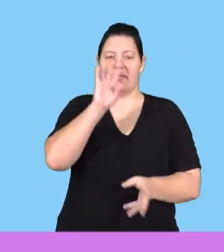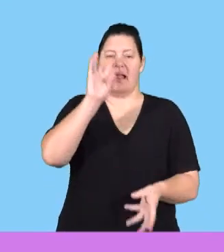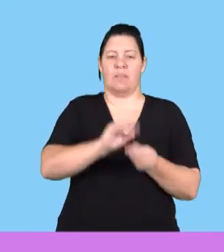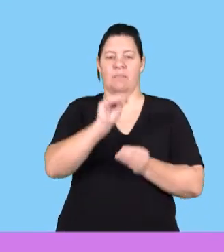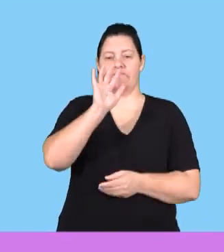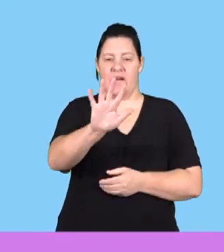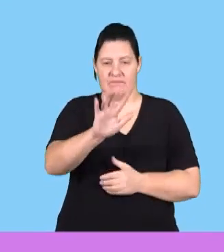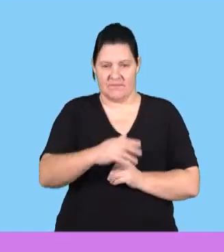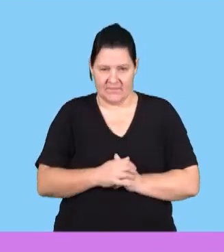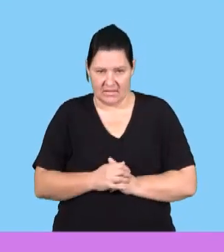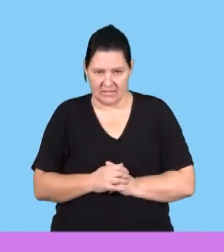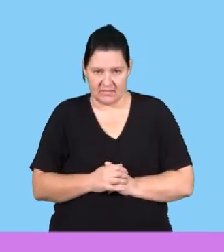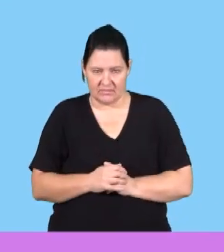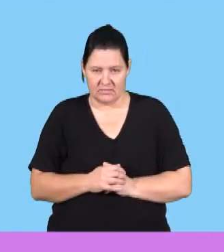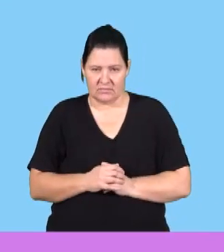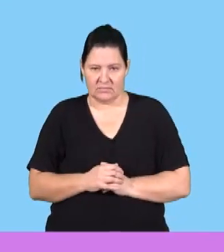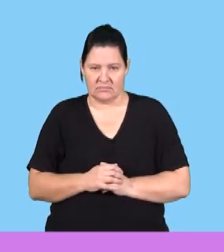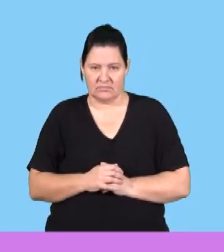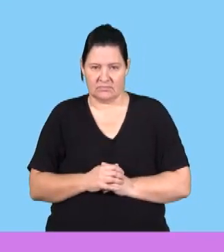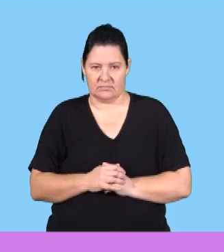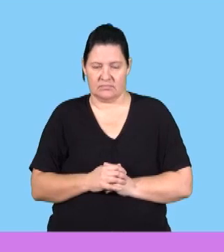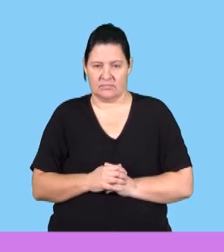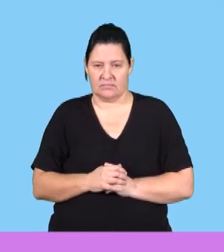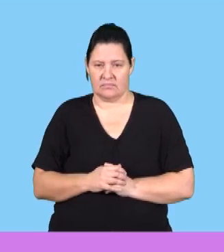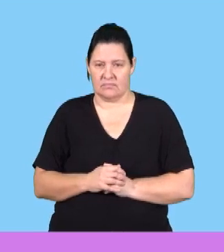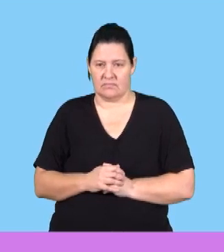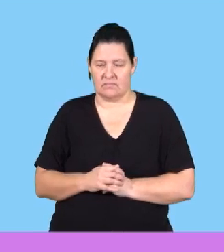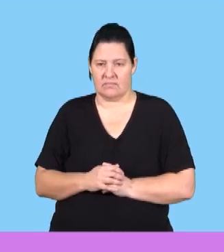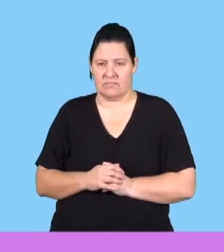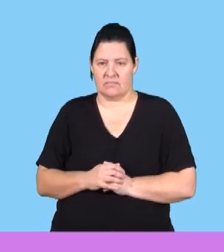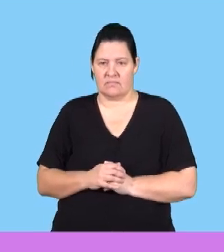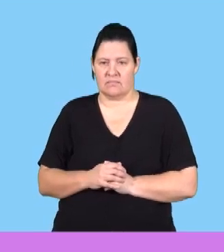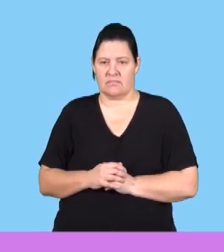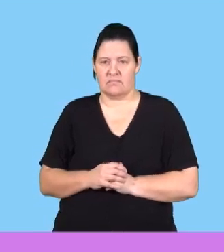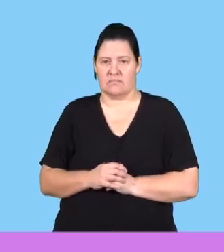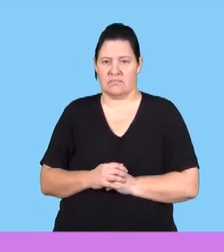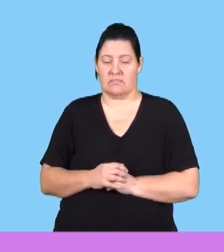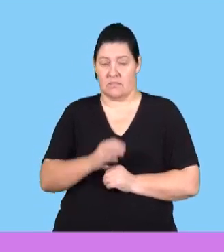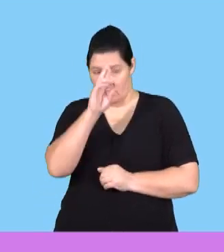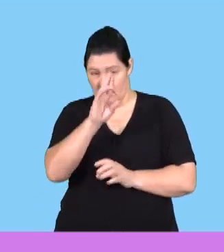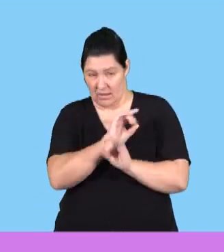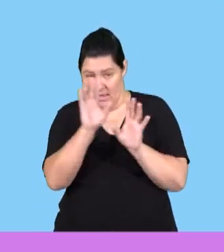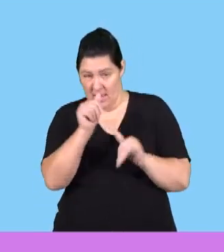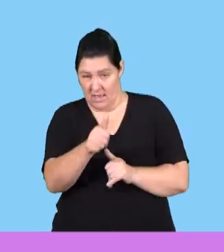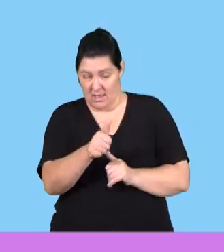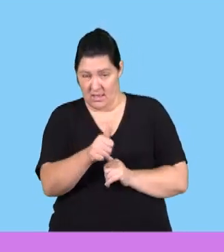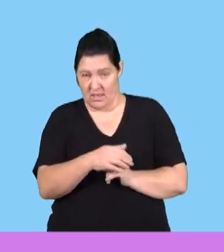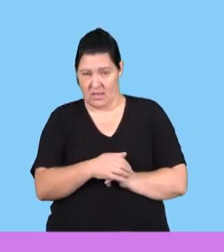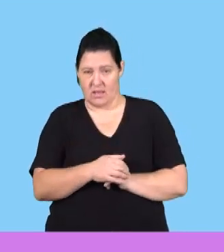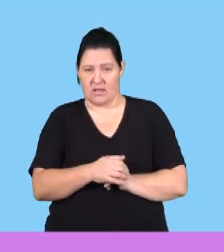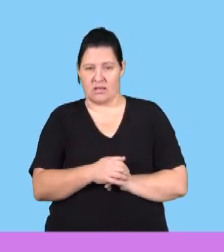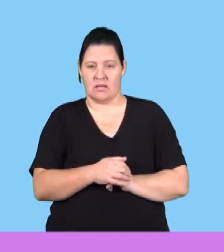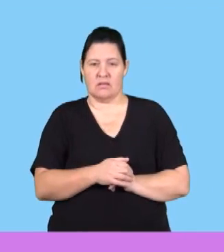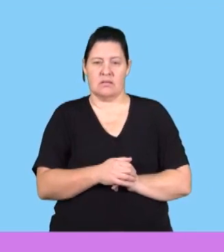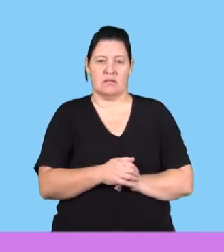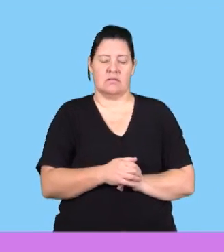a line horizontally through that 4, so that makes it 5. All right, I hope that's clear to you. Now I'll